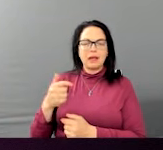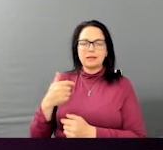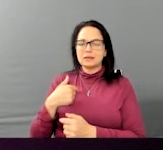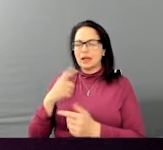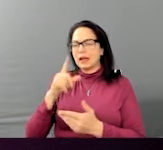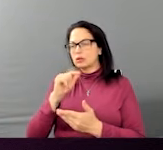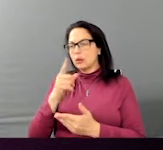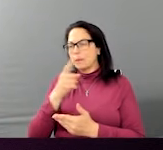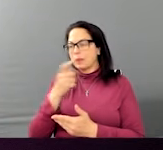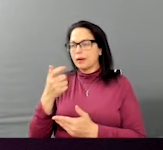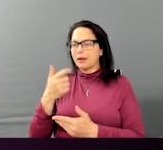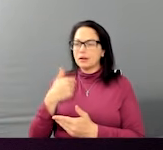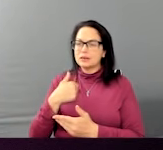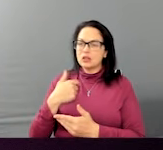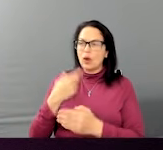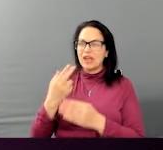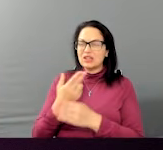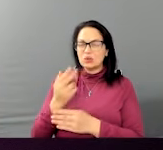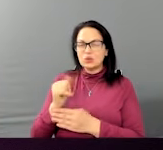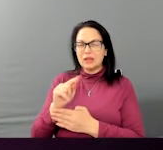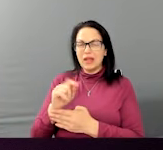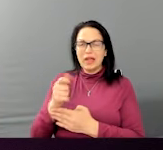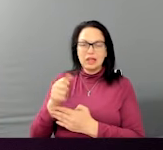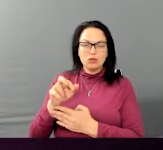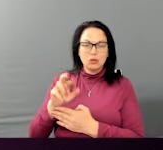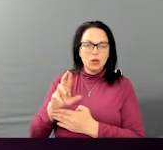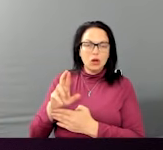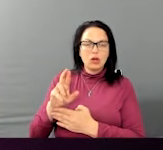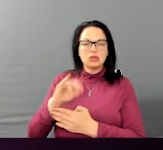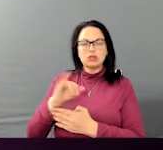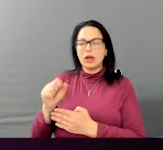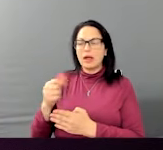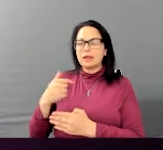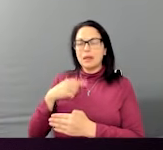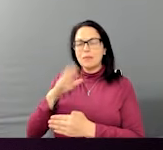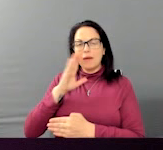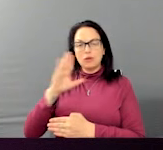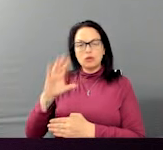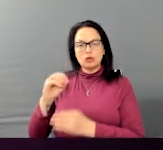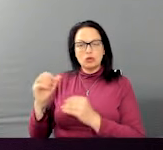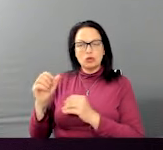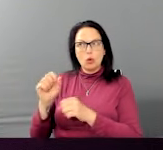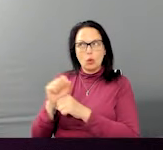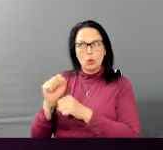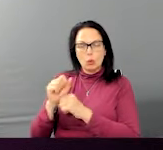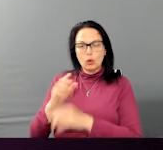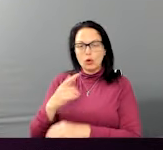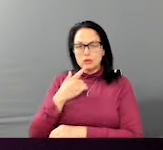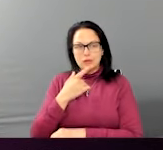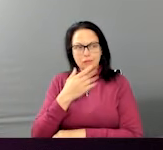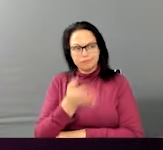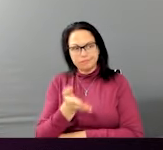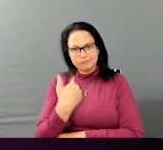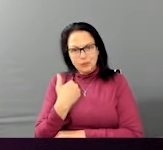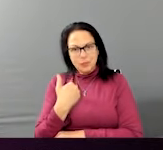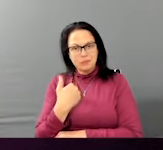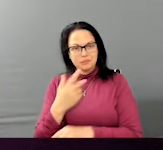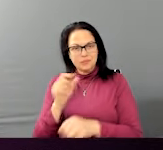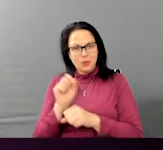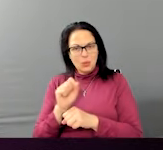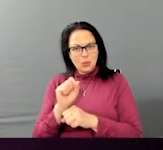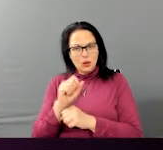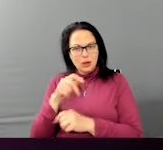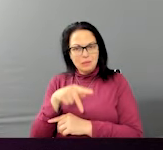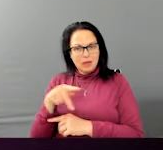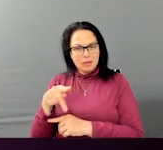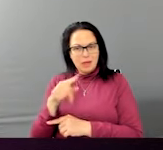use AngularJS. And my future coworker at PayPal replied and said, come work at PayPal, and then you can. So yeah, I